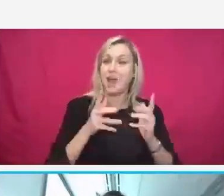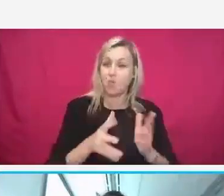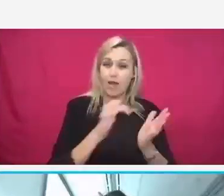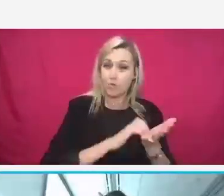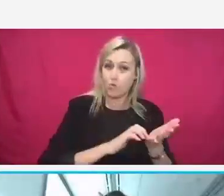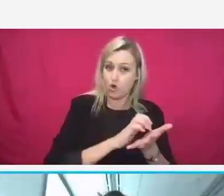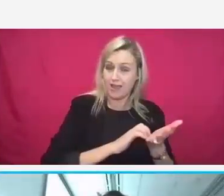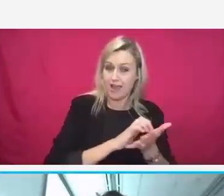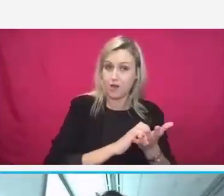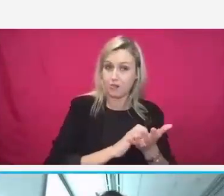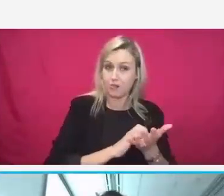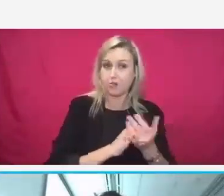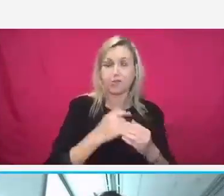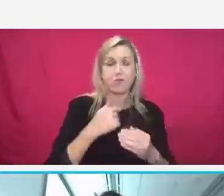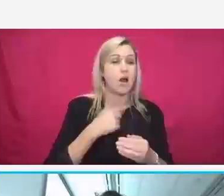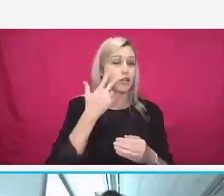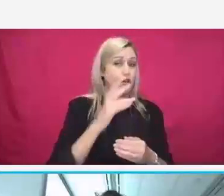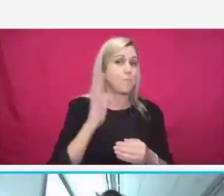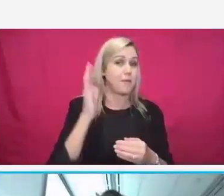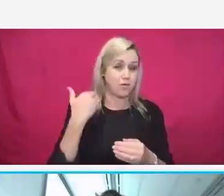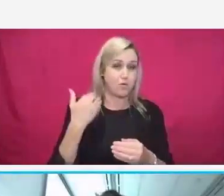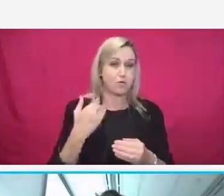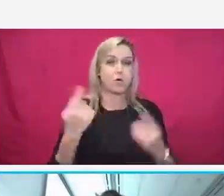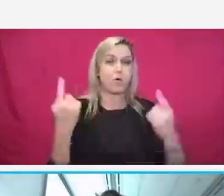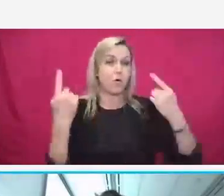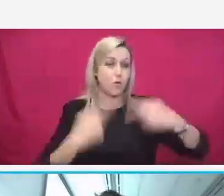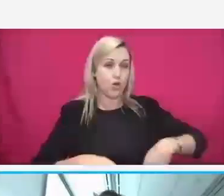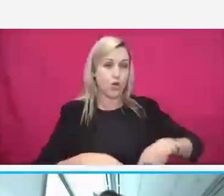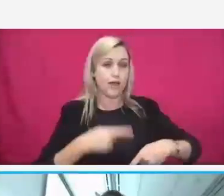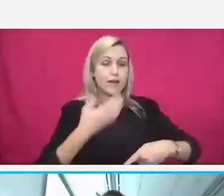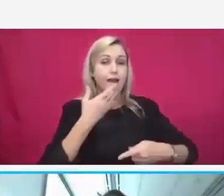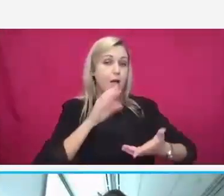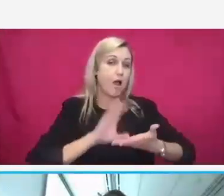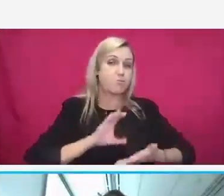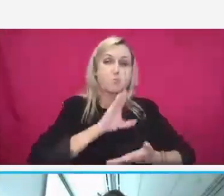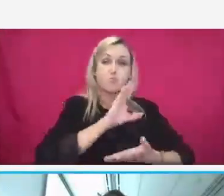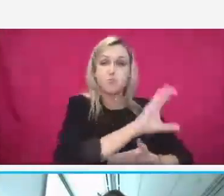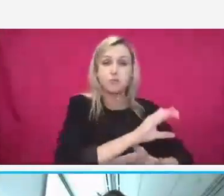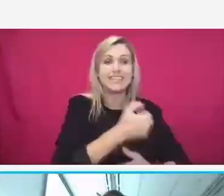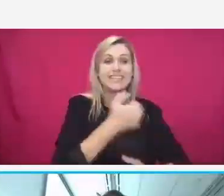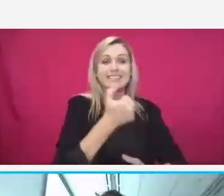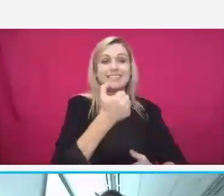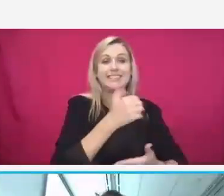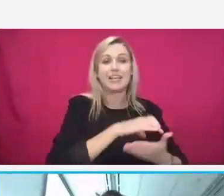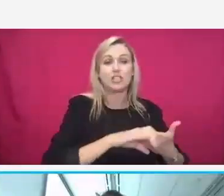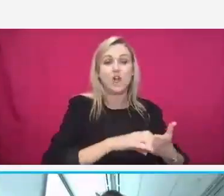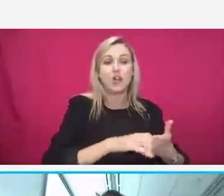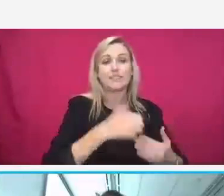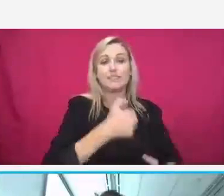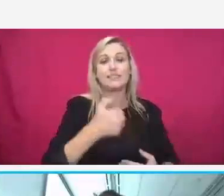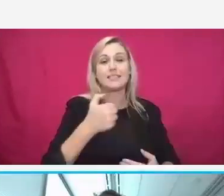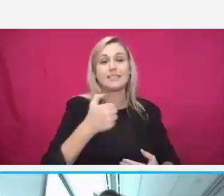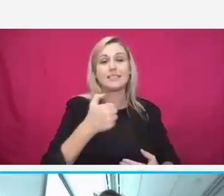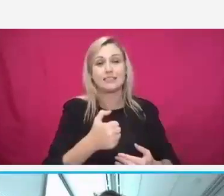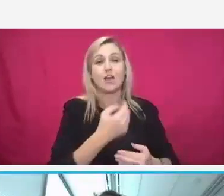methodology, which I outlined during the previous slide, the total funding the facility would receive is $16.60 per occupied bed